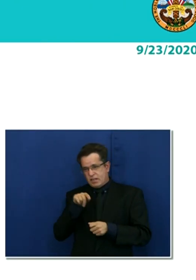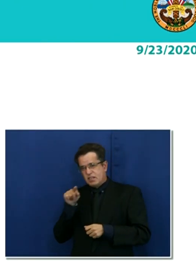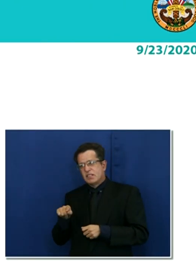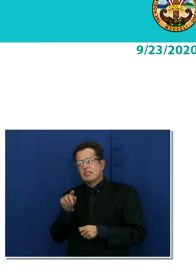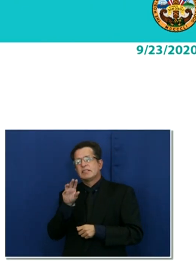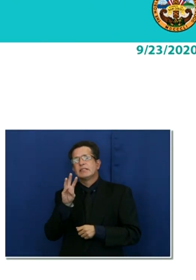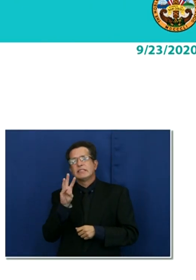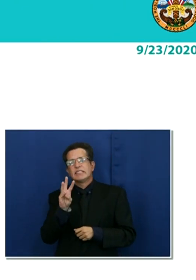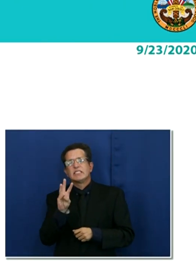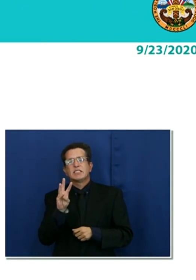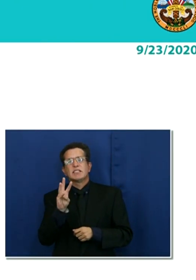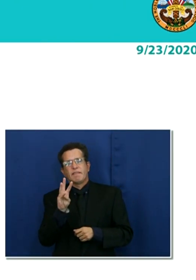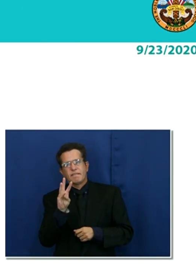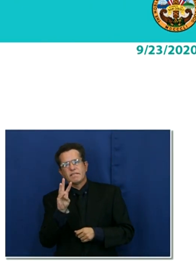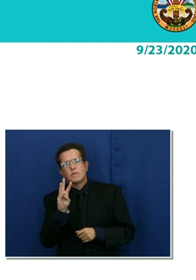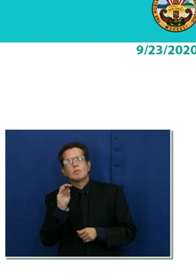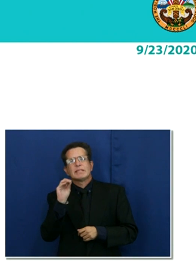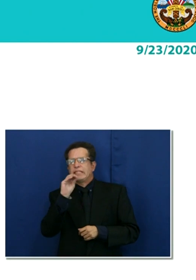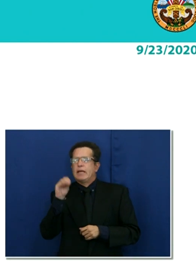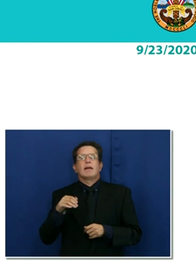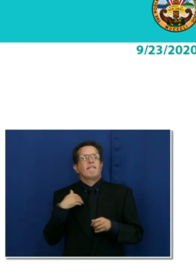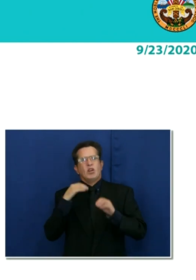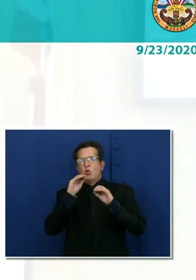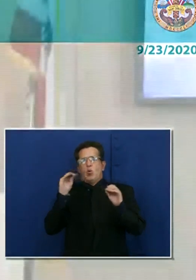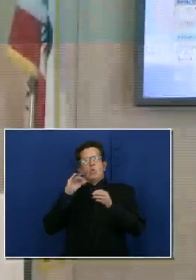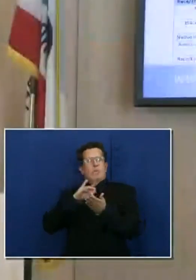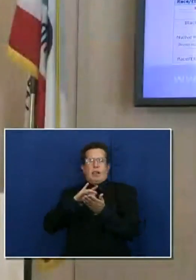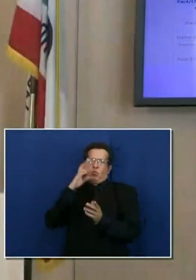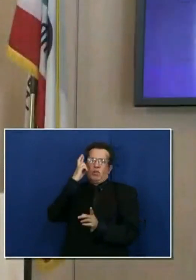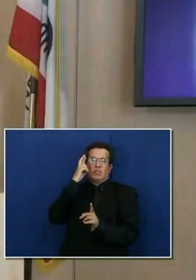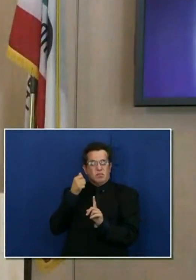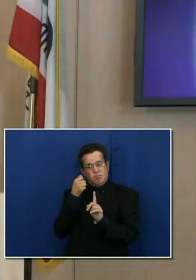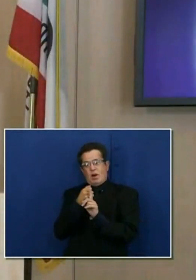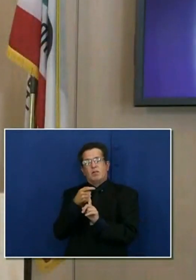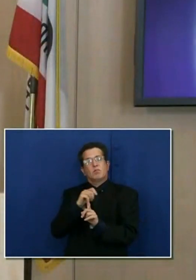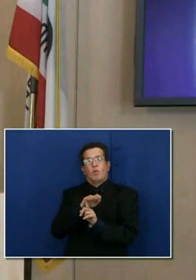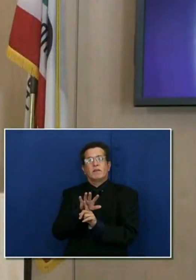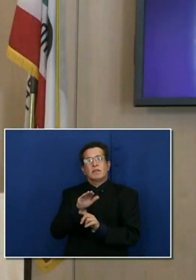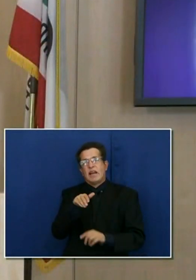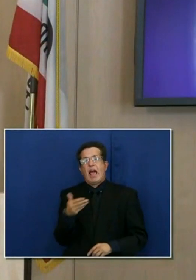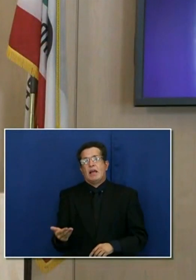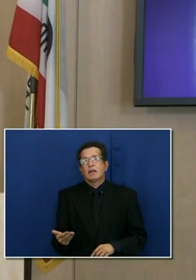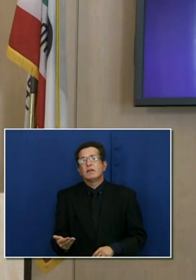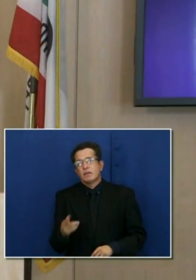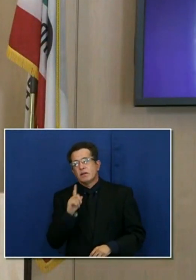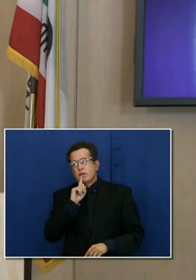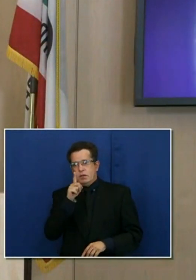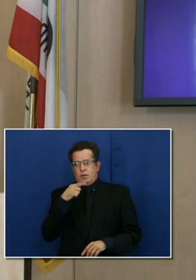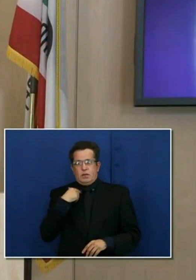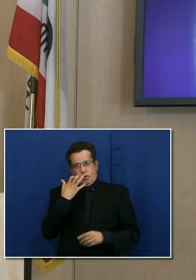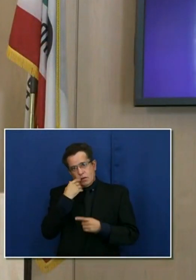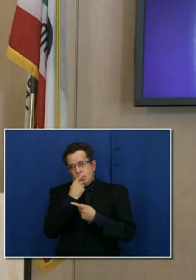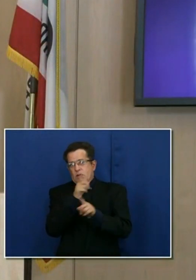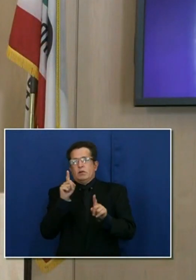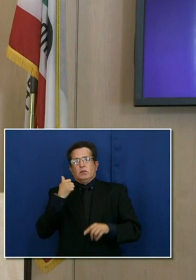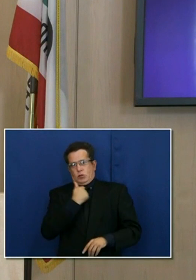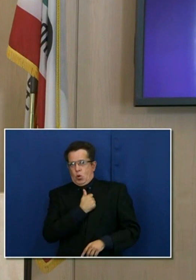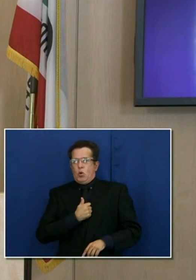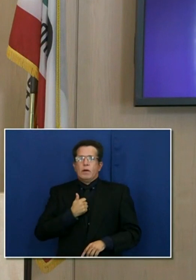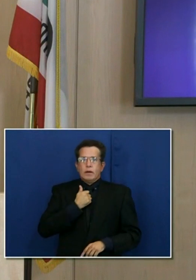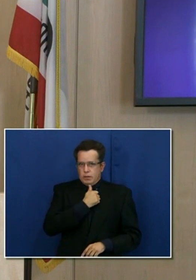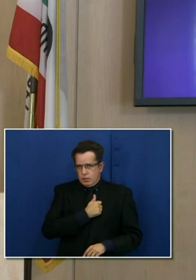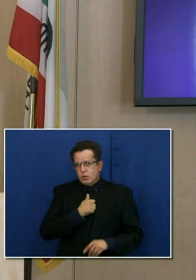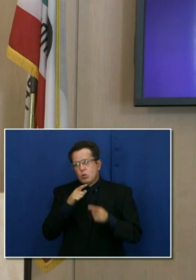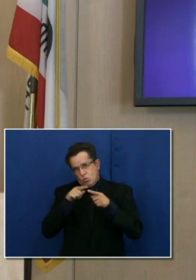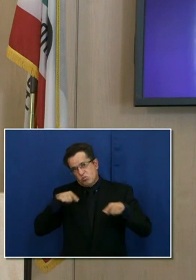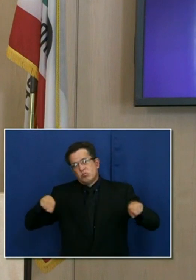not have underlying medical conditions. And as always, we extend our sincere condolences and sympathies to